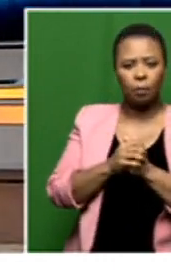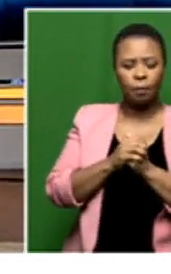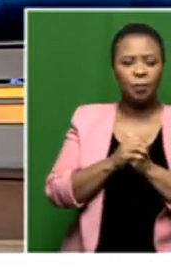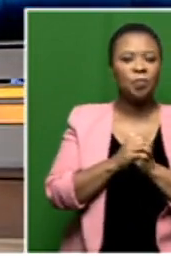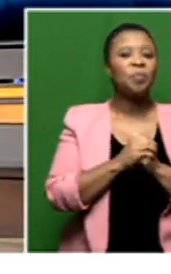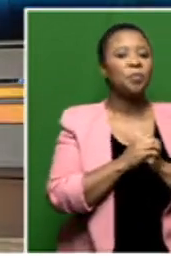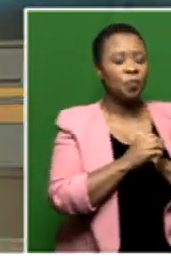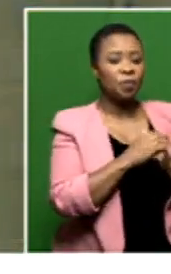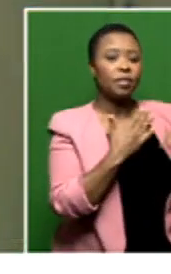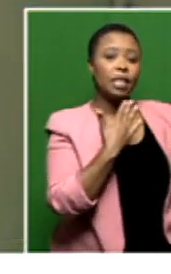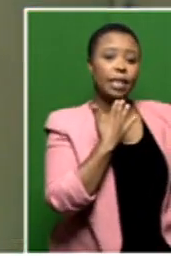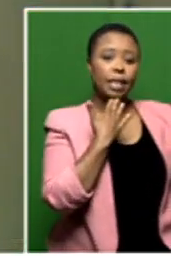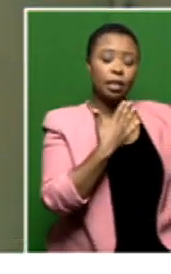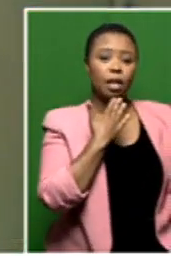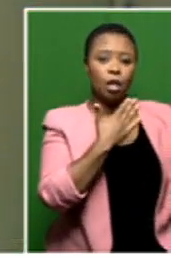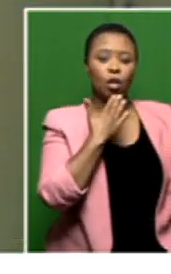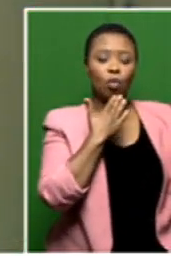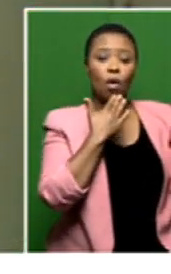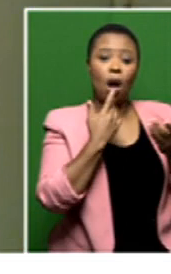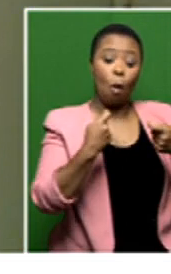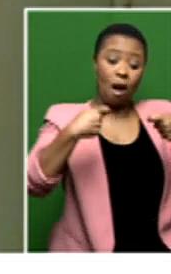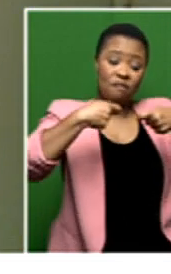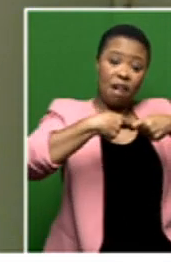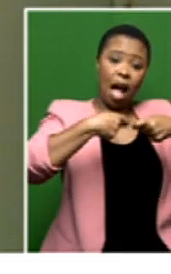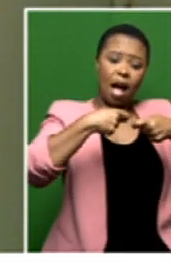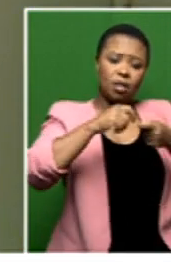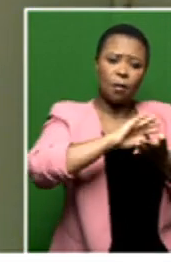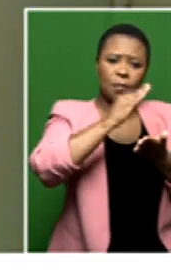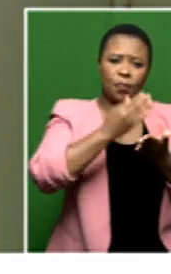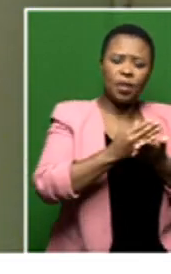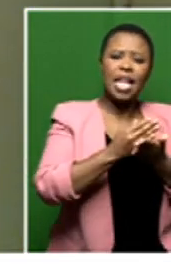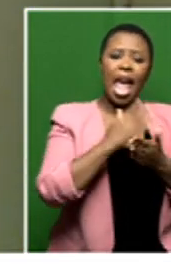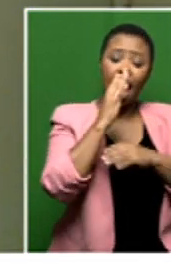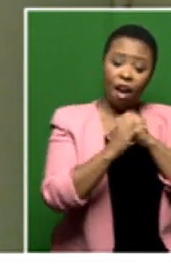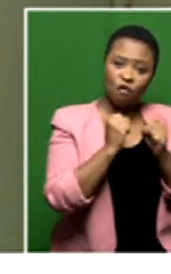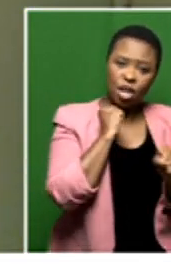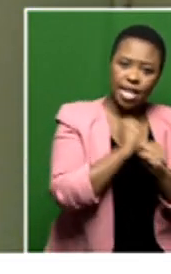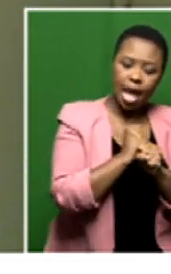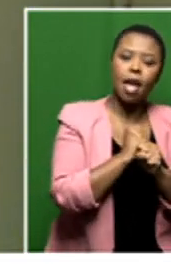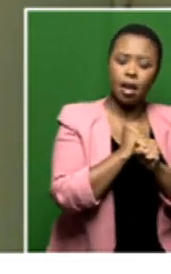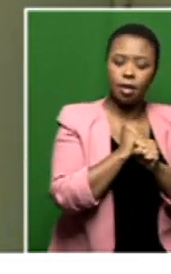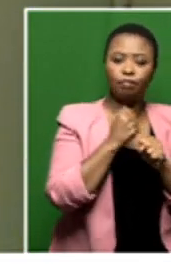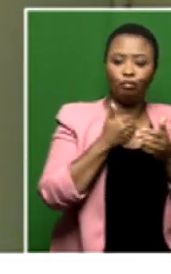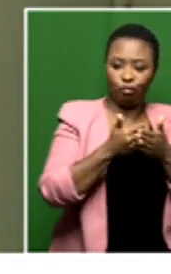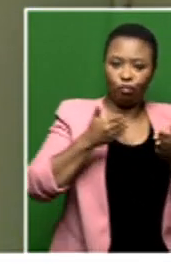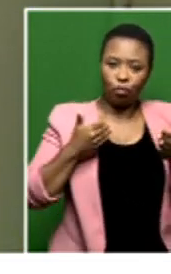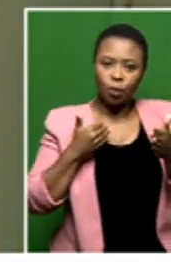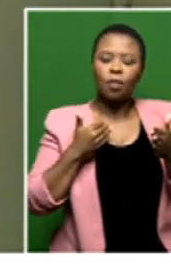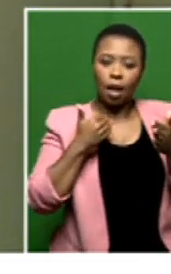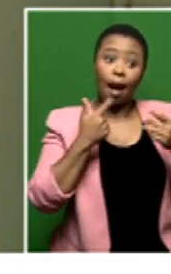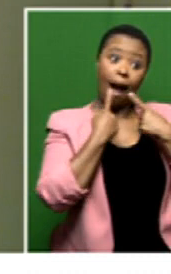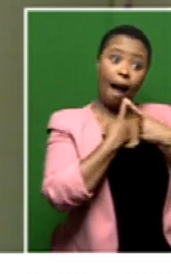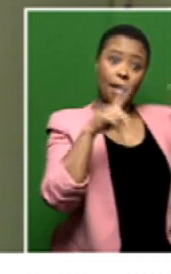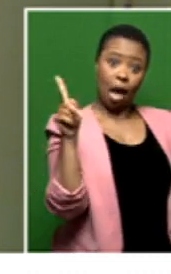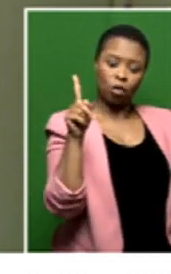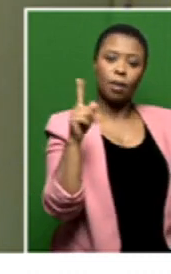Thank you. Well, so we raise our funds through crowdfunding our books every year. So in advance of making a book, I announce I'm going to